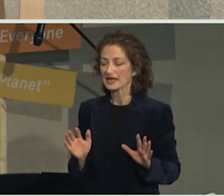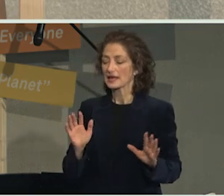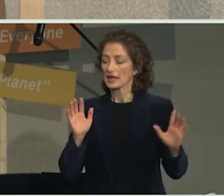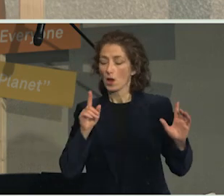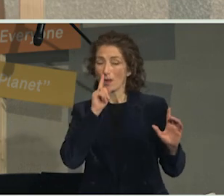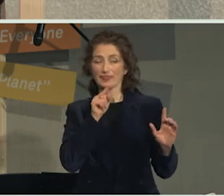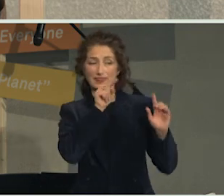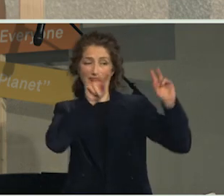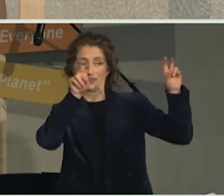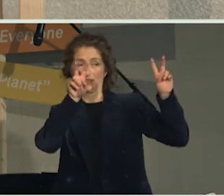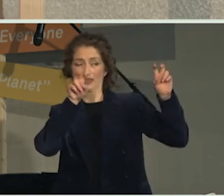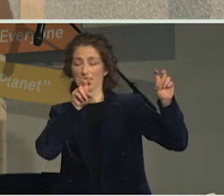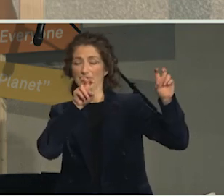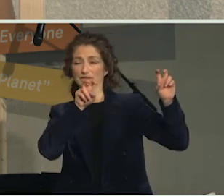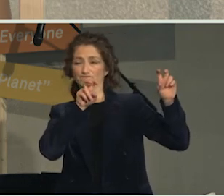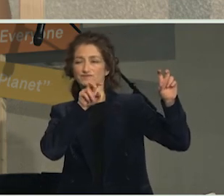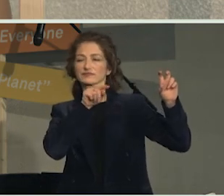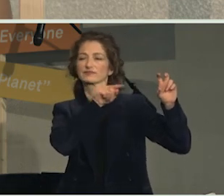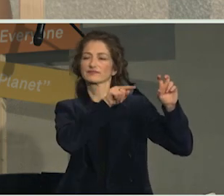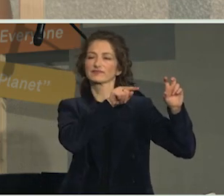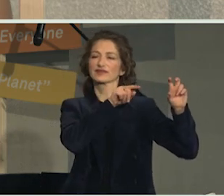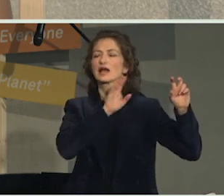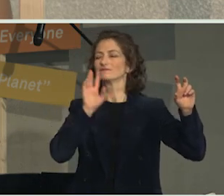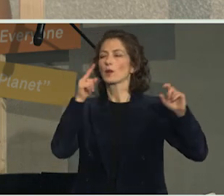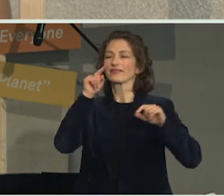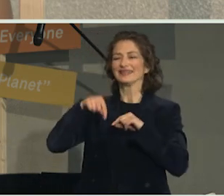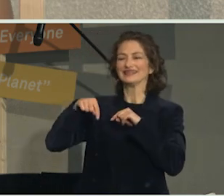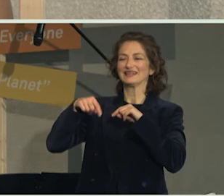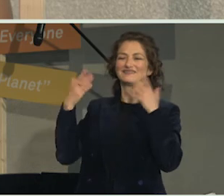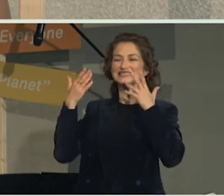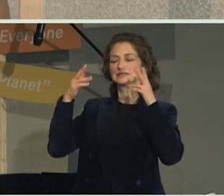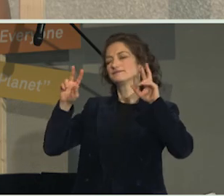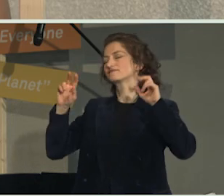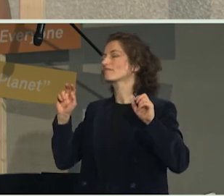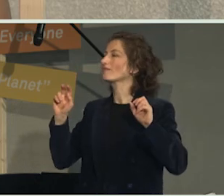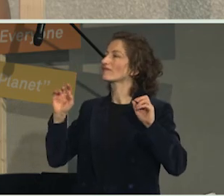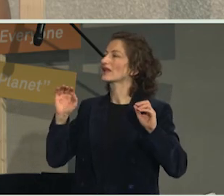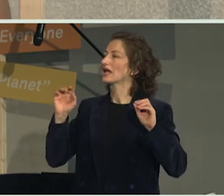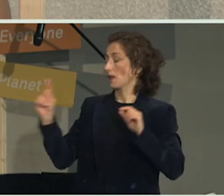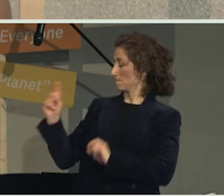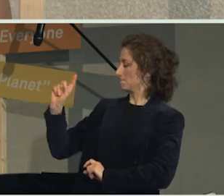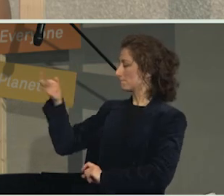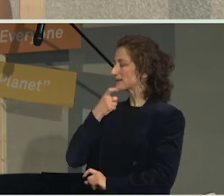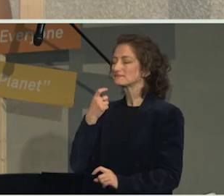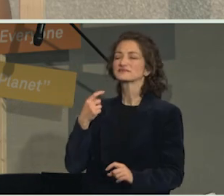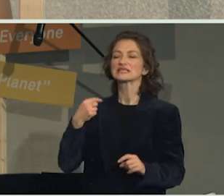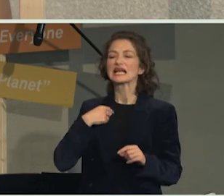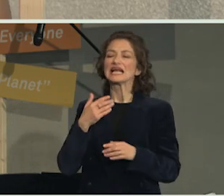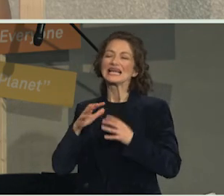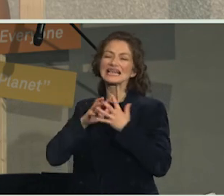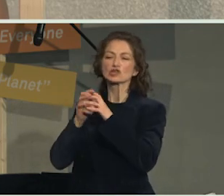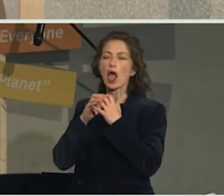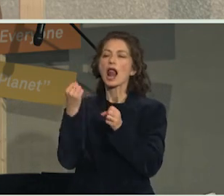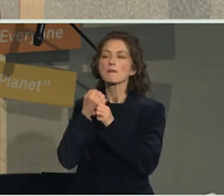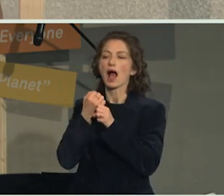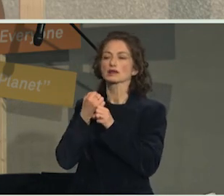this so-called divisiveness had actually been taken up by people. We wouldn't live in the world we live in today. And I think it's hard for